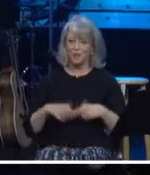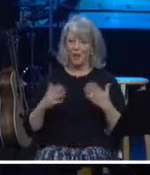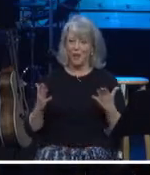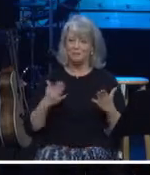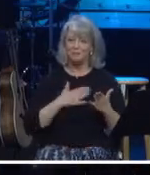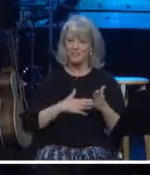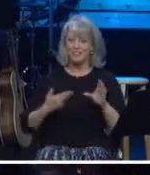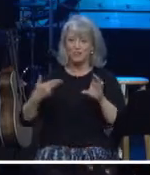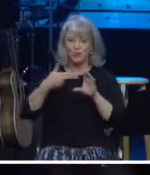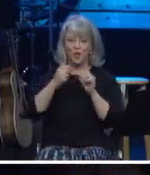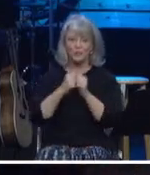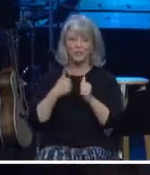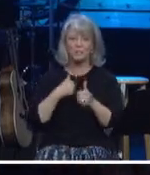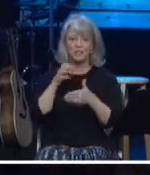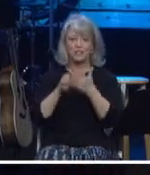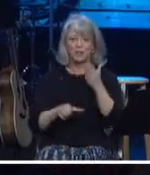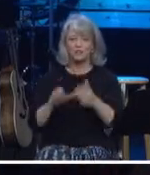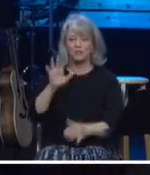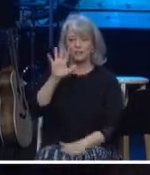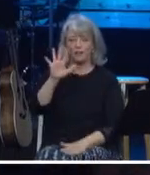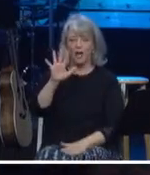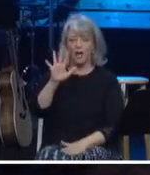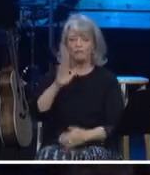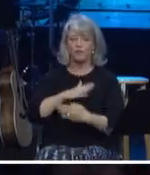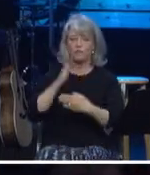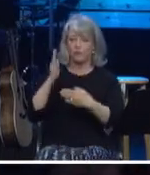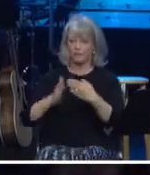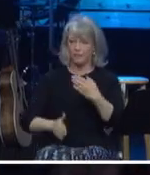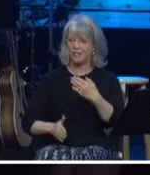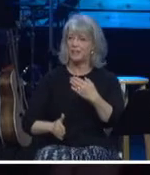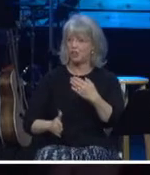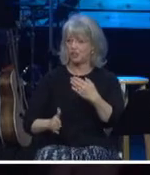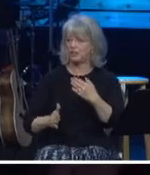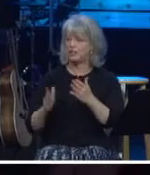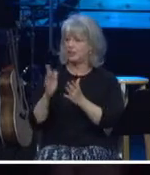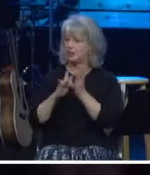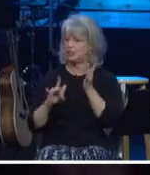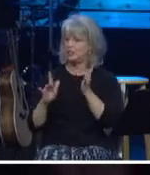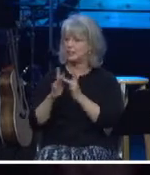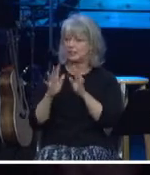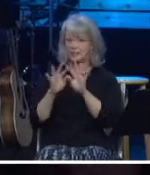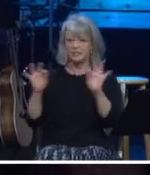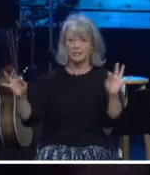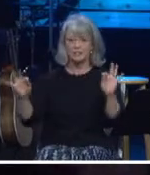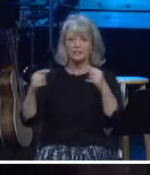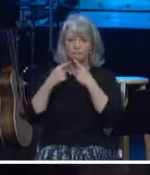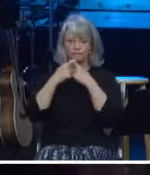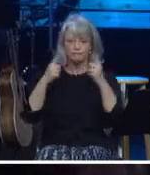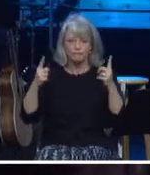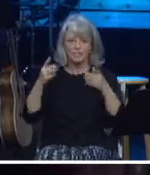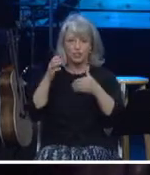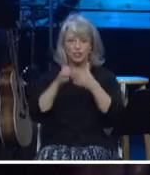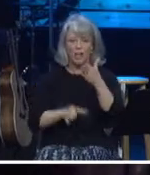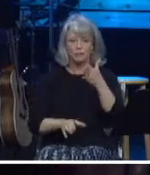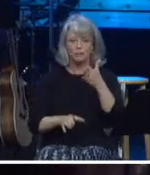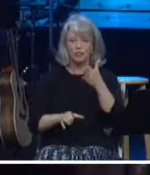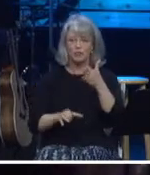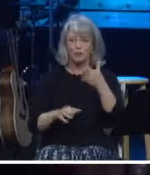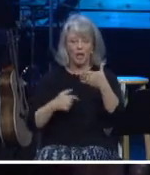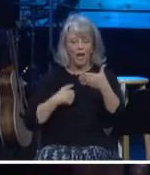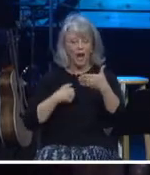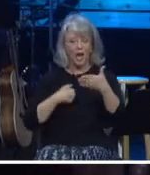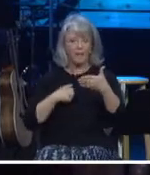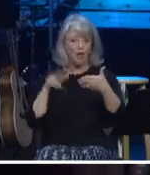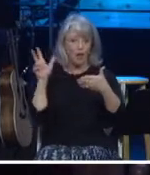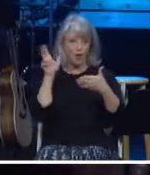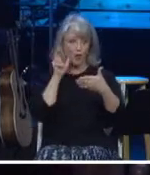Well, if you can join me in John chapter 5 as we are concluding Jesus' words here in this chapter. I've been encouraged already hearing